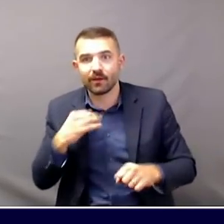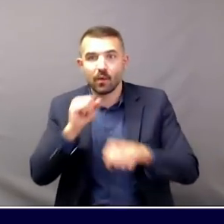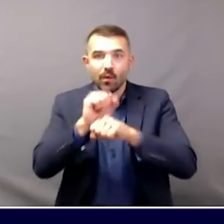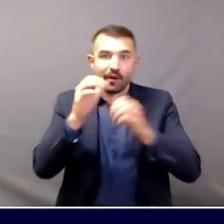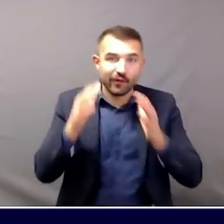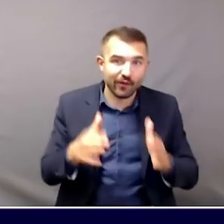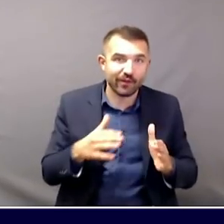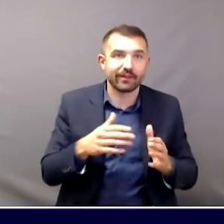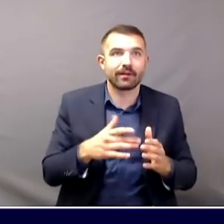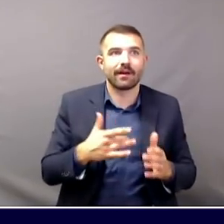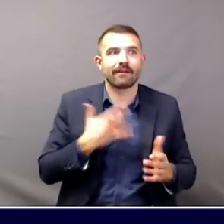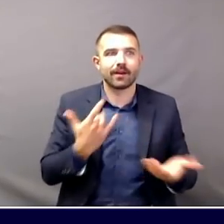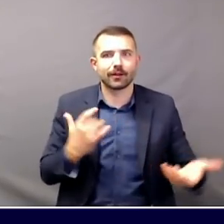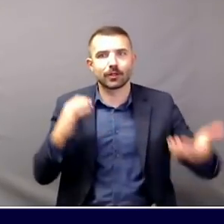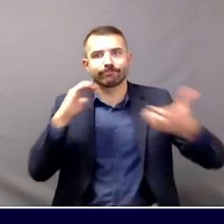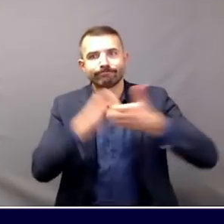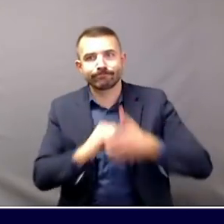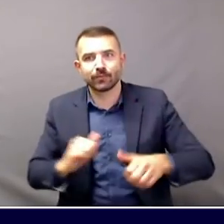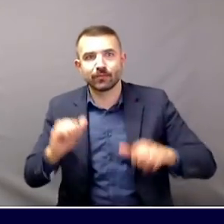doing valuable.